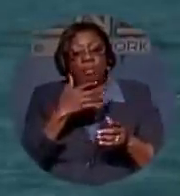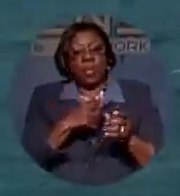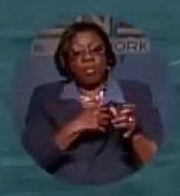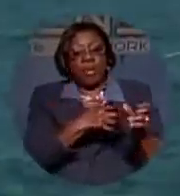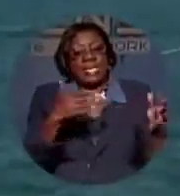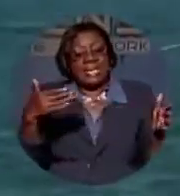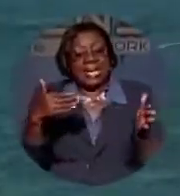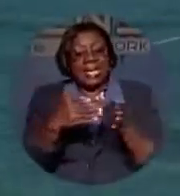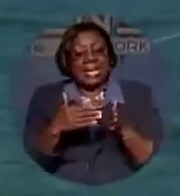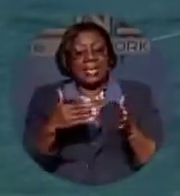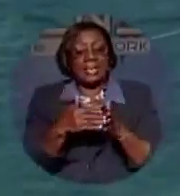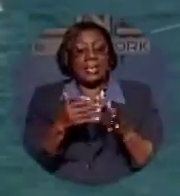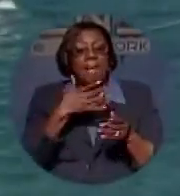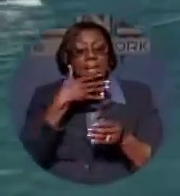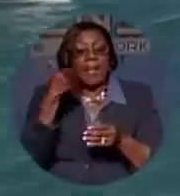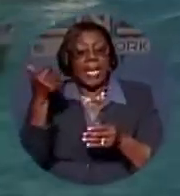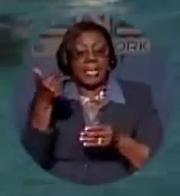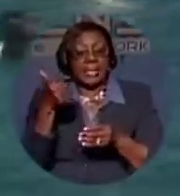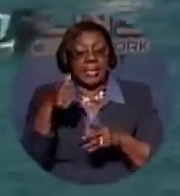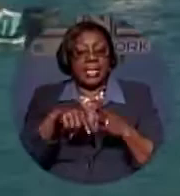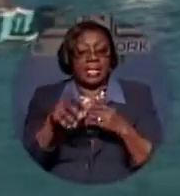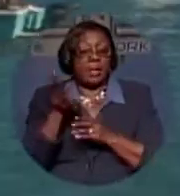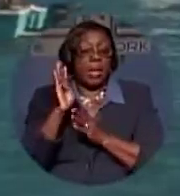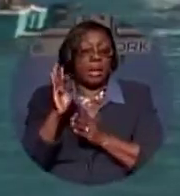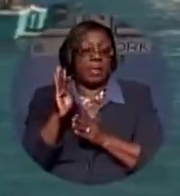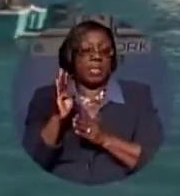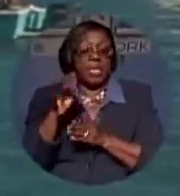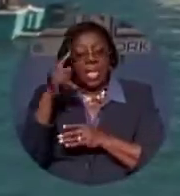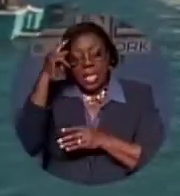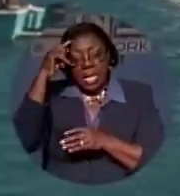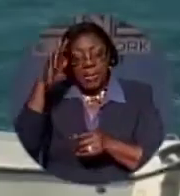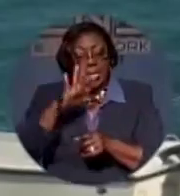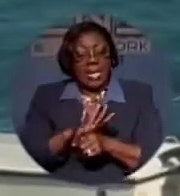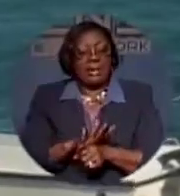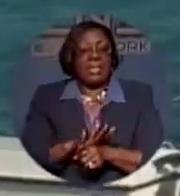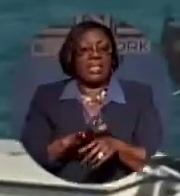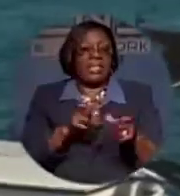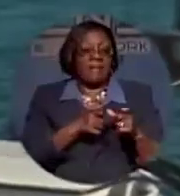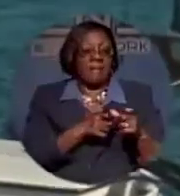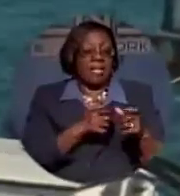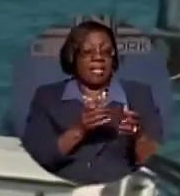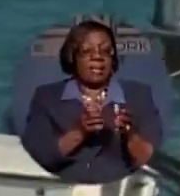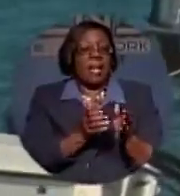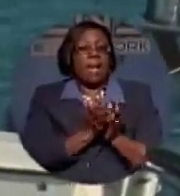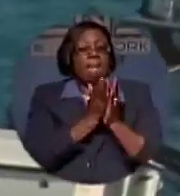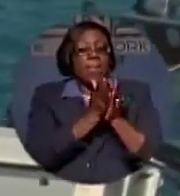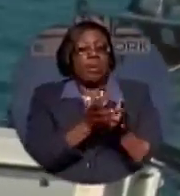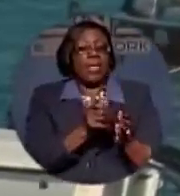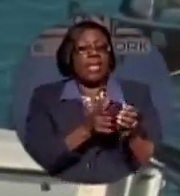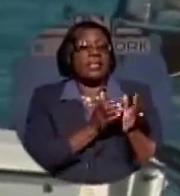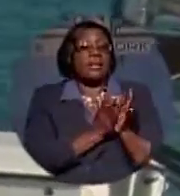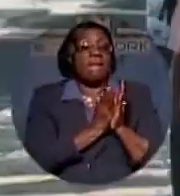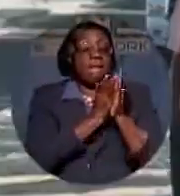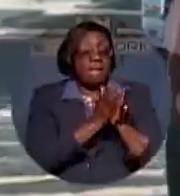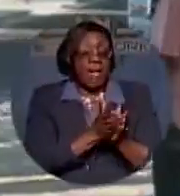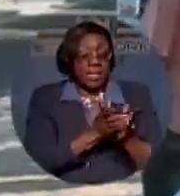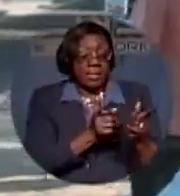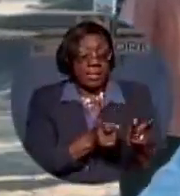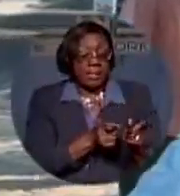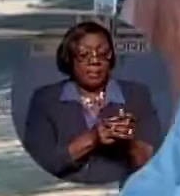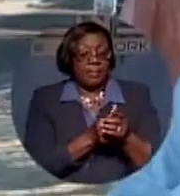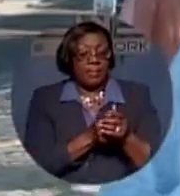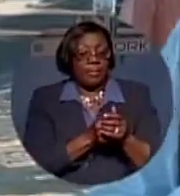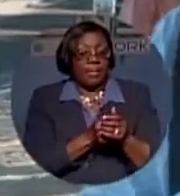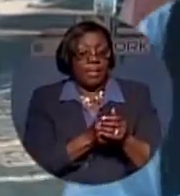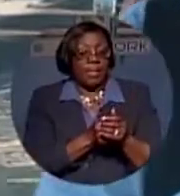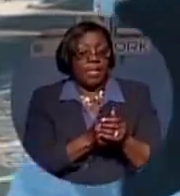in the Bahamas right now. I believe she's faster. She was built by Buzzy. I think she's the fastest thing that Buzzy built, and I feel